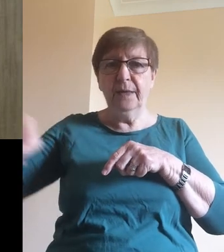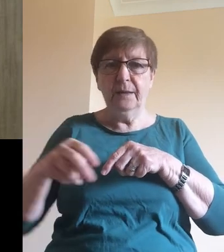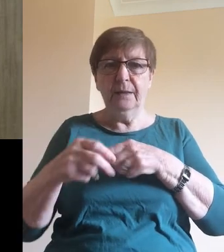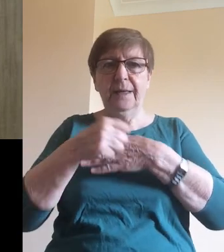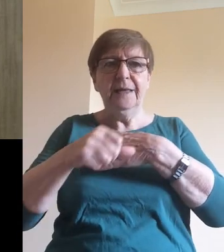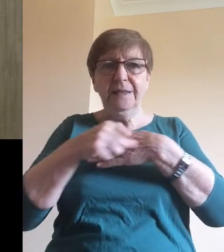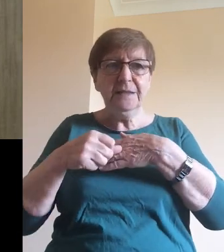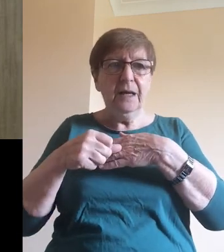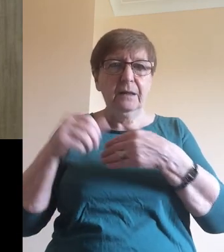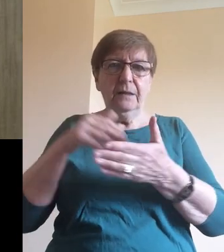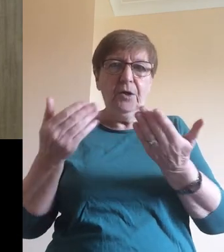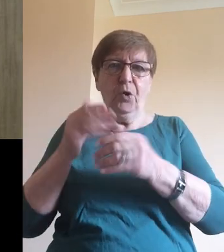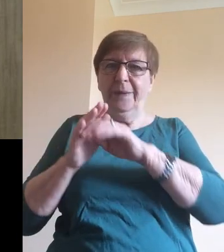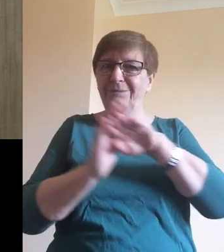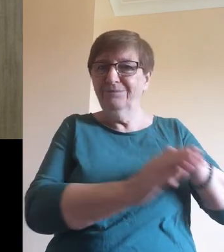overtaken.